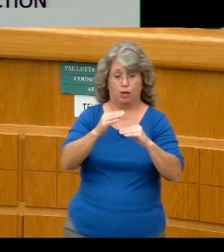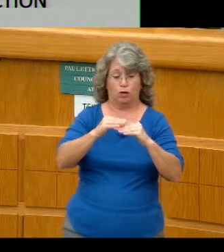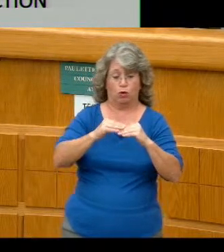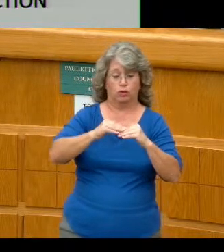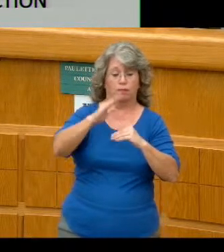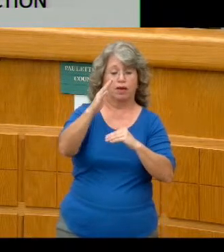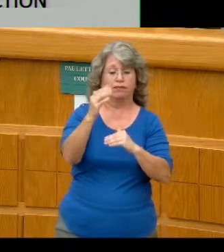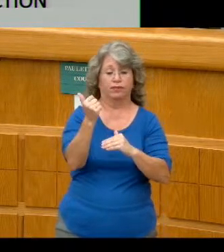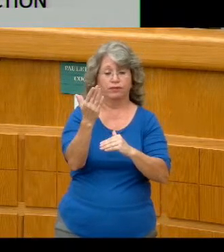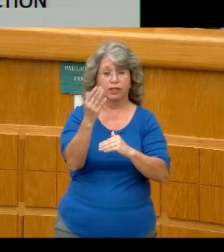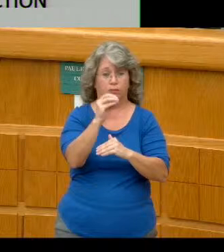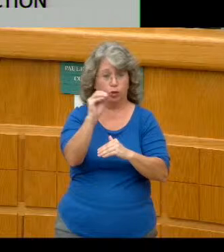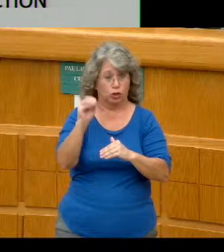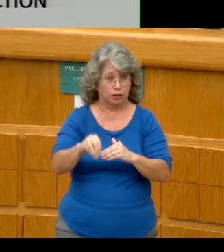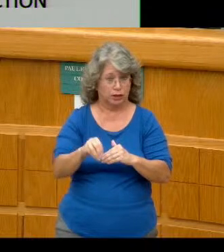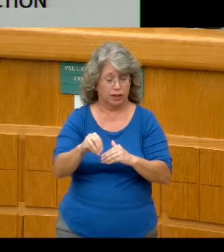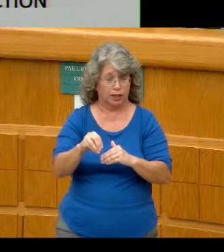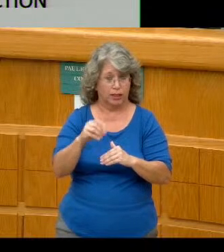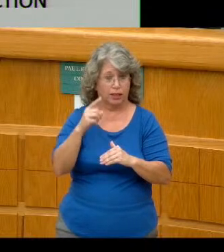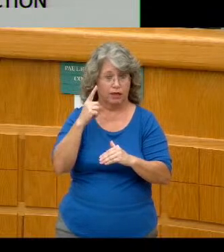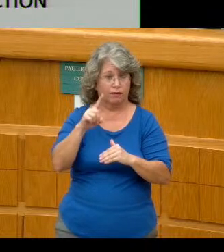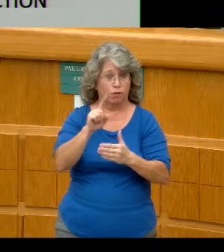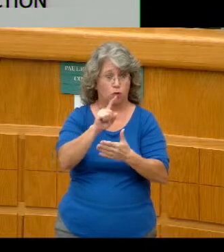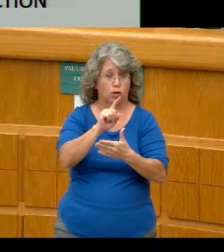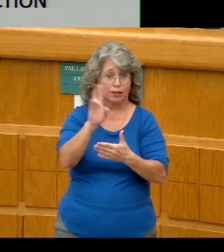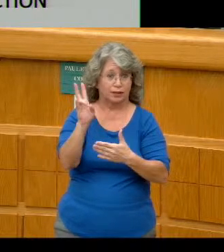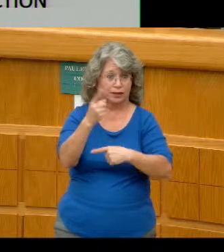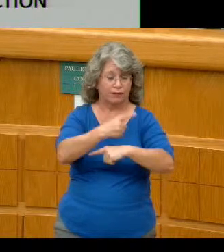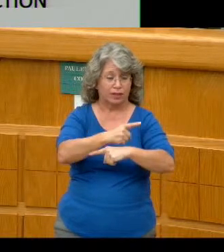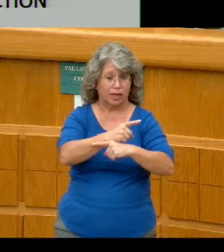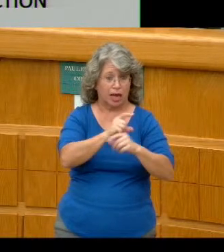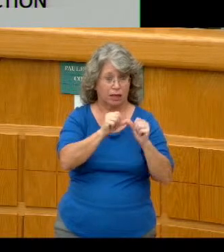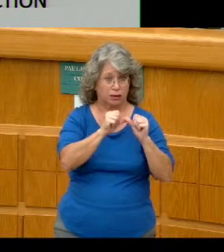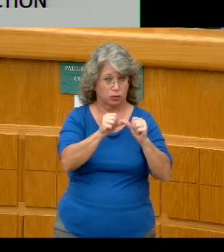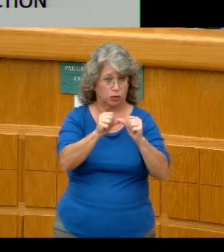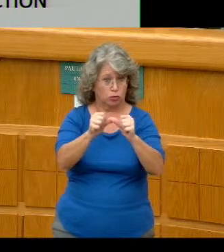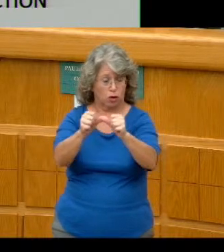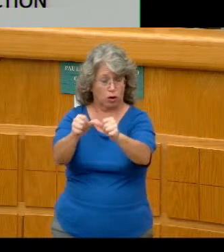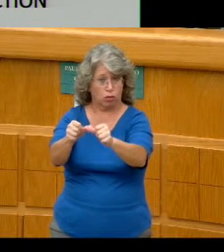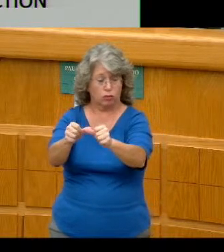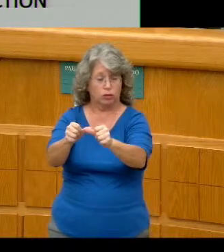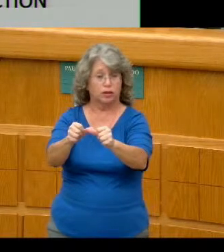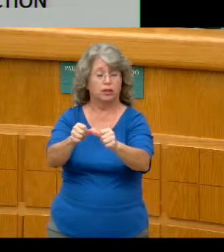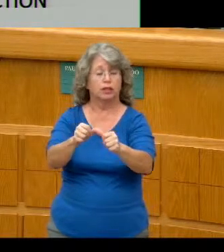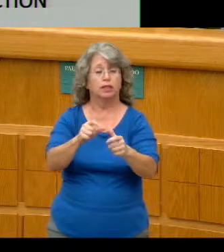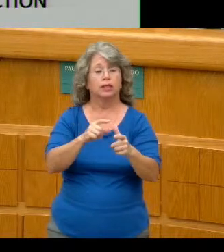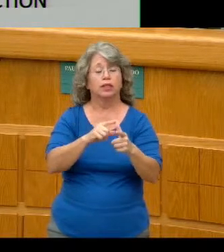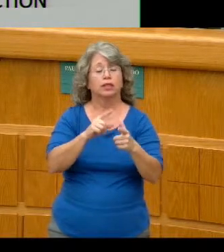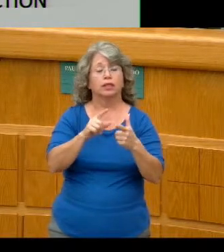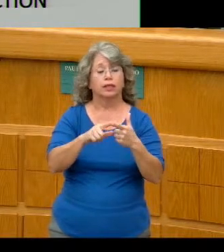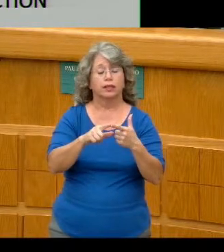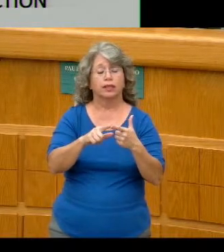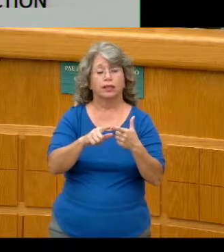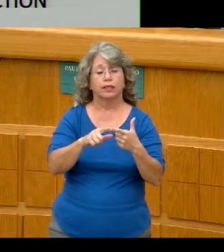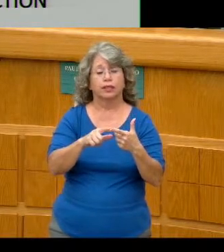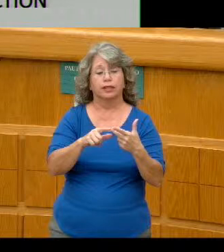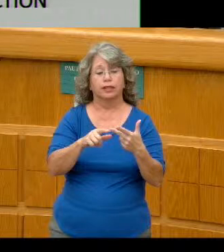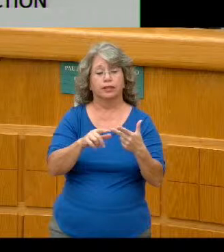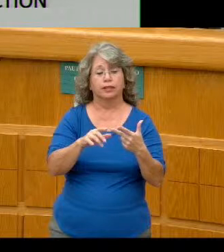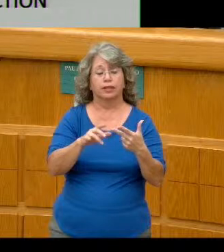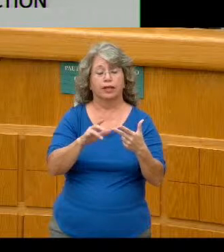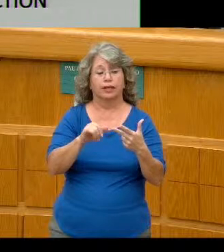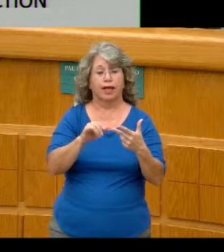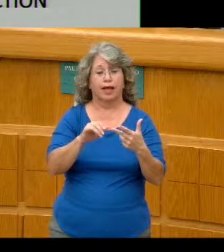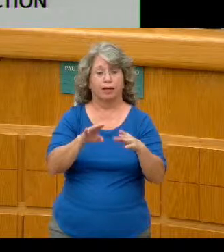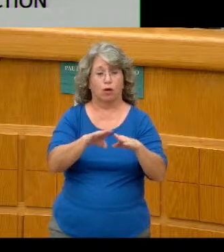row, then what I'm considering Open Texas Phase 2.5 right now, where you can have